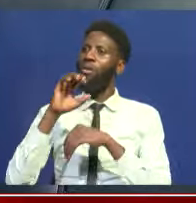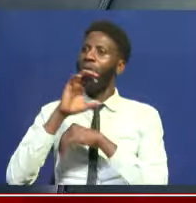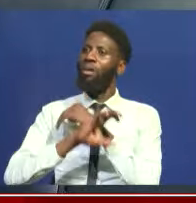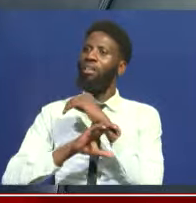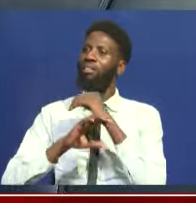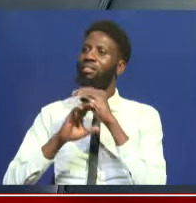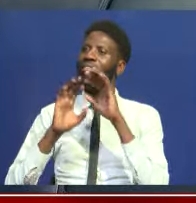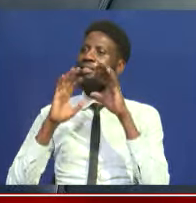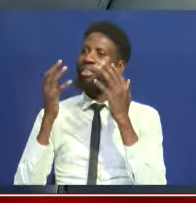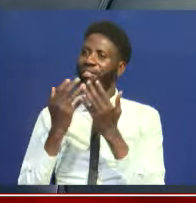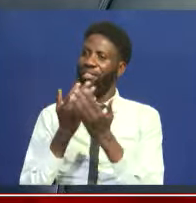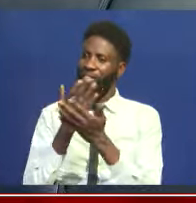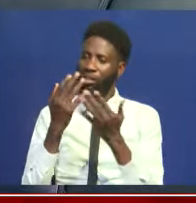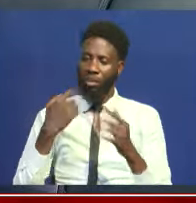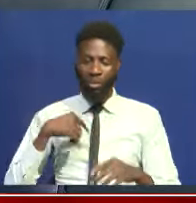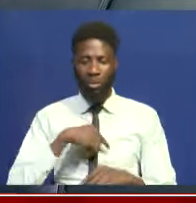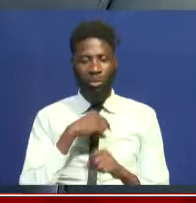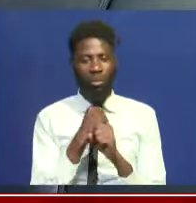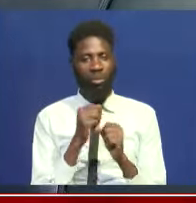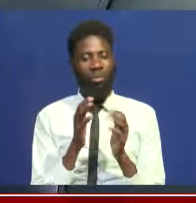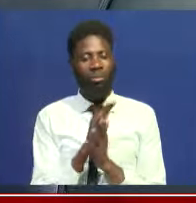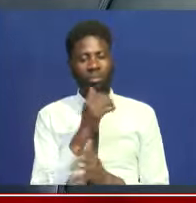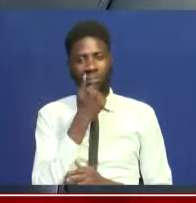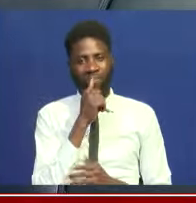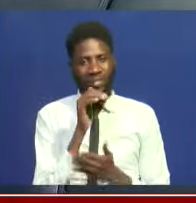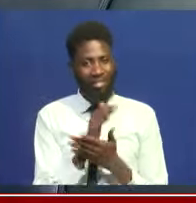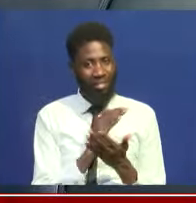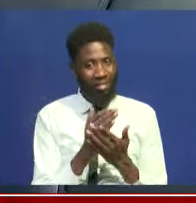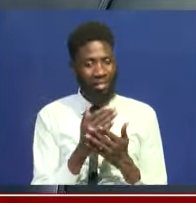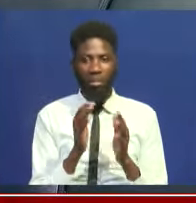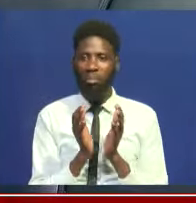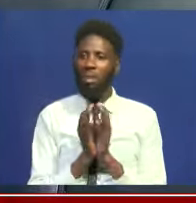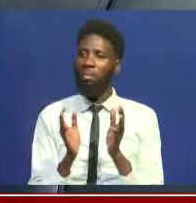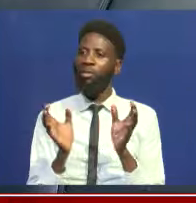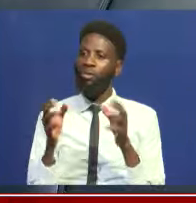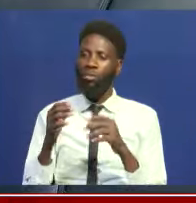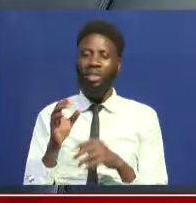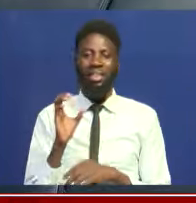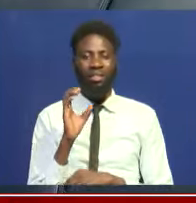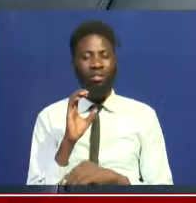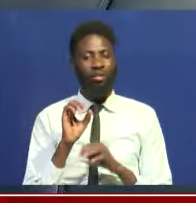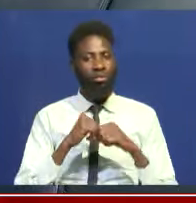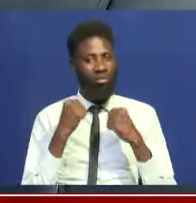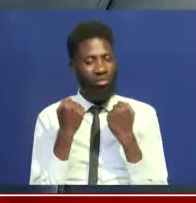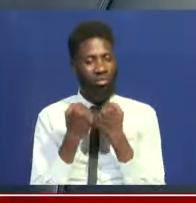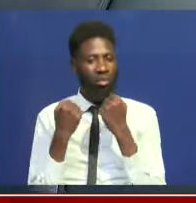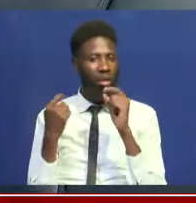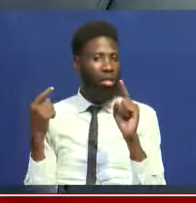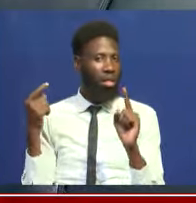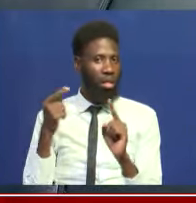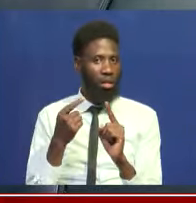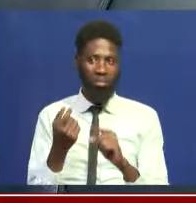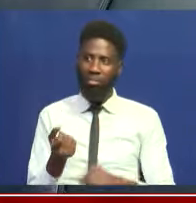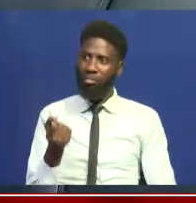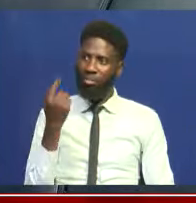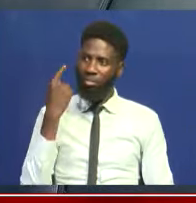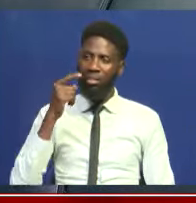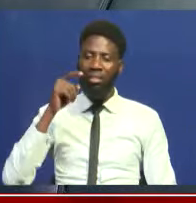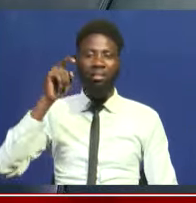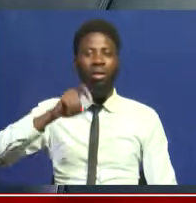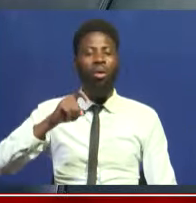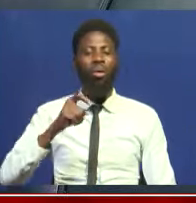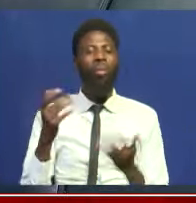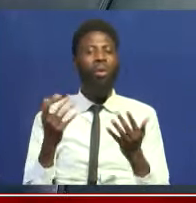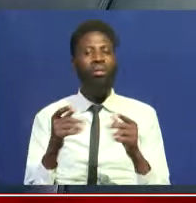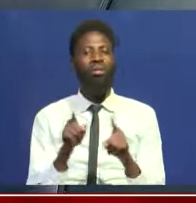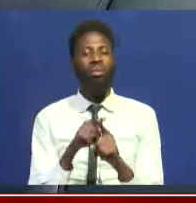there working with private sector players, public sector players, civil society, to really truly understand the need and